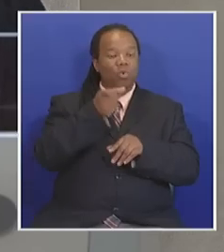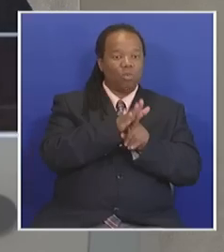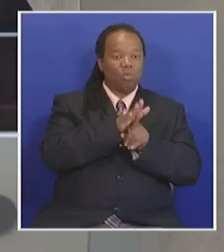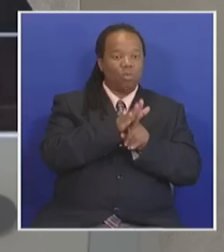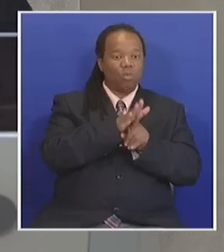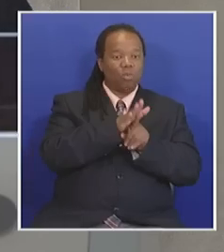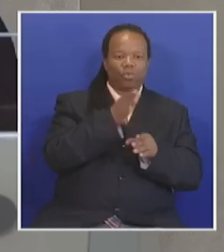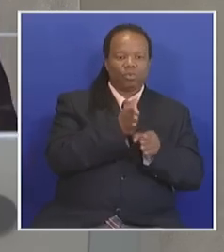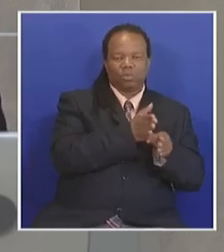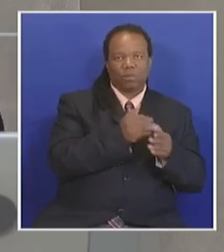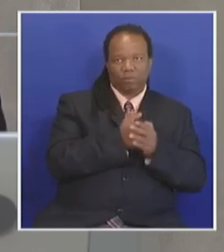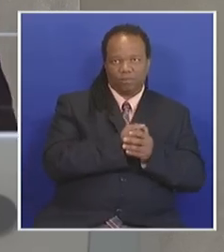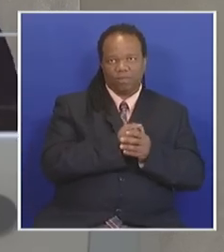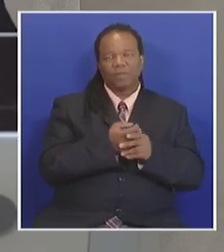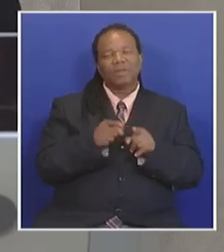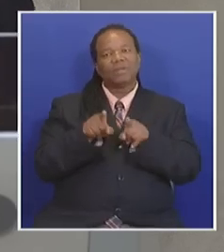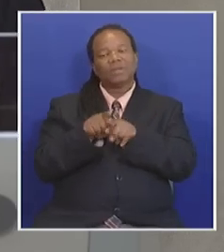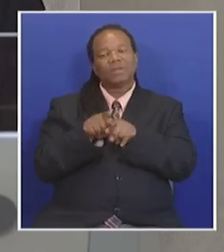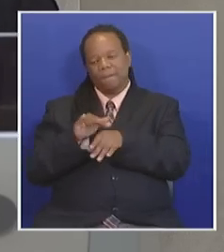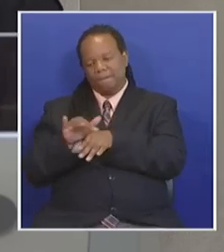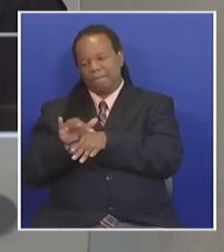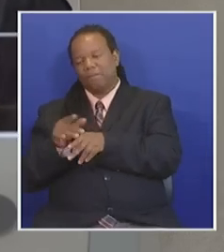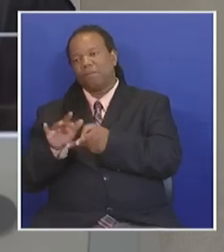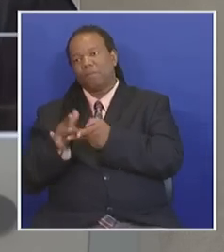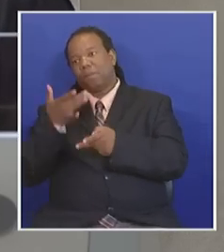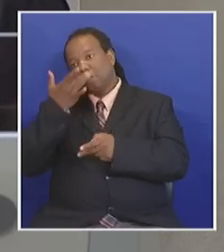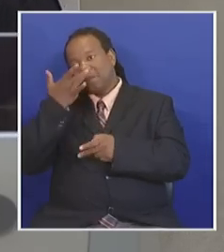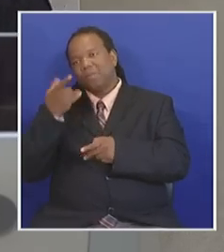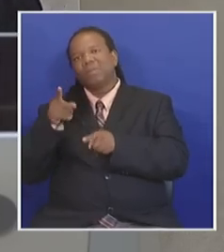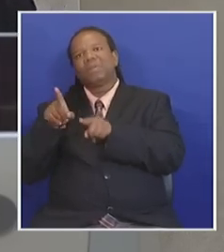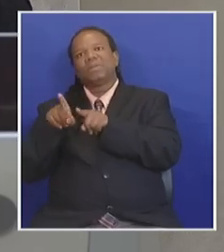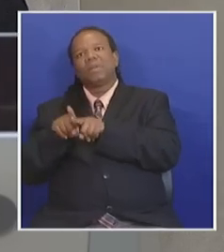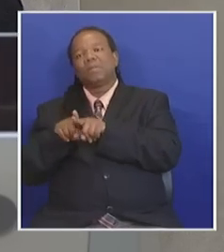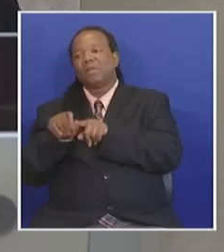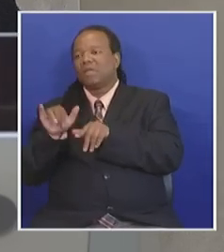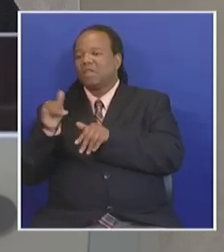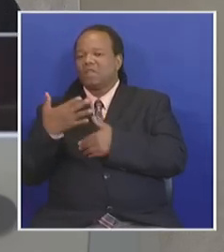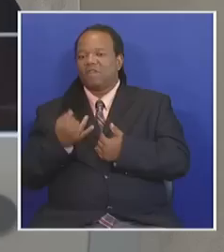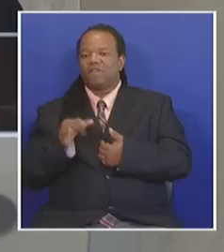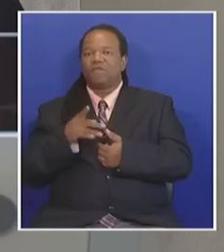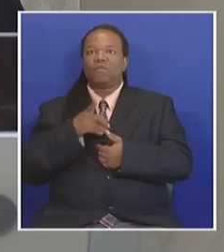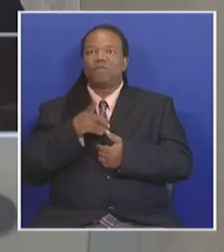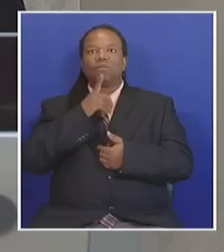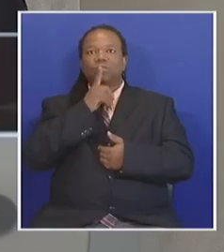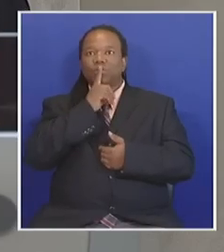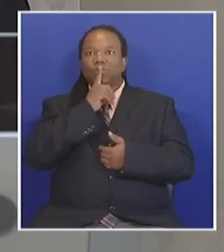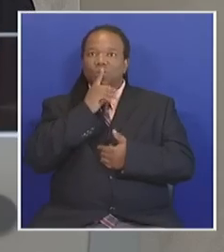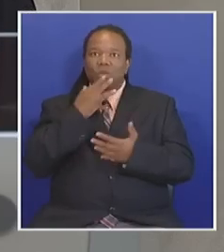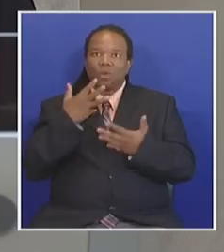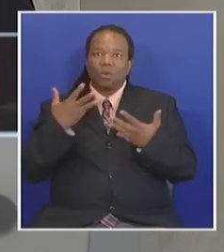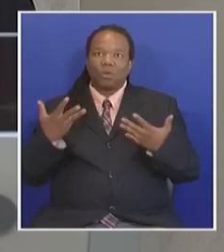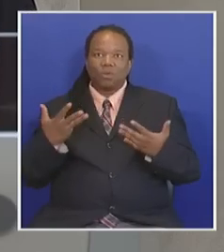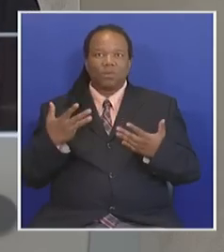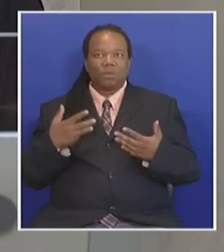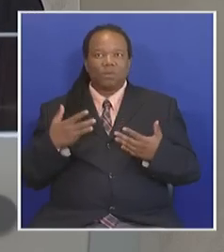And so it is with racism and prejudice. Each time you choose silence over the discomfort of speaking out, you